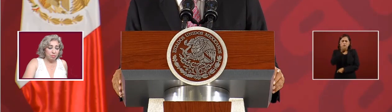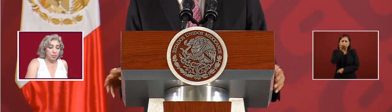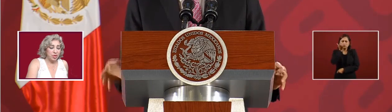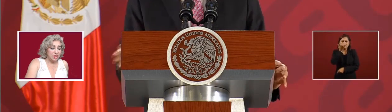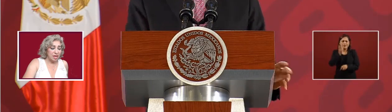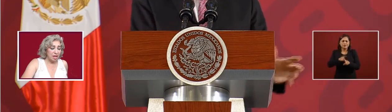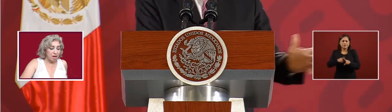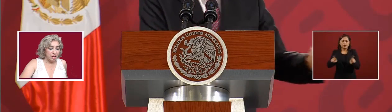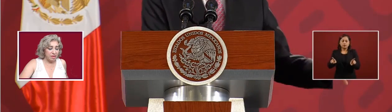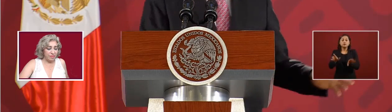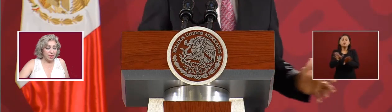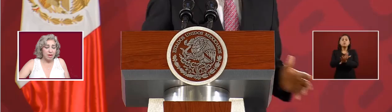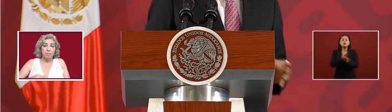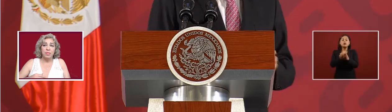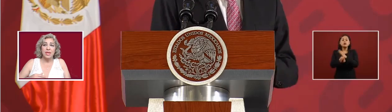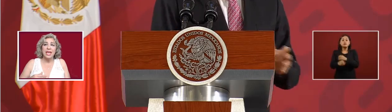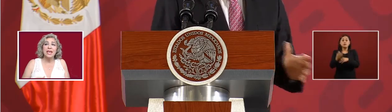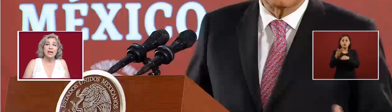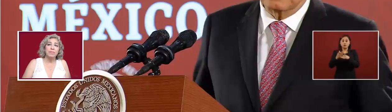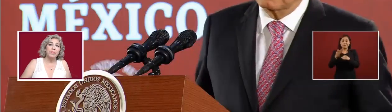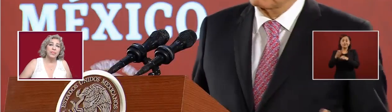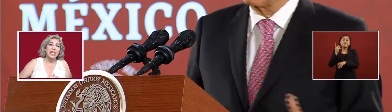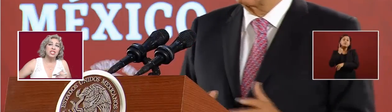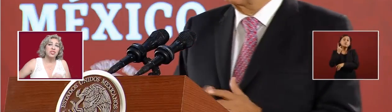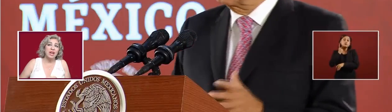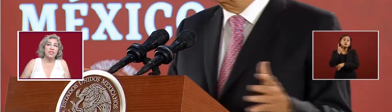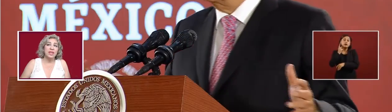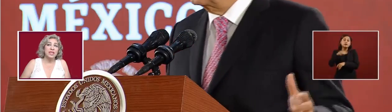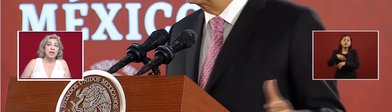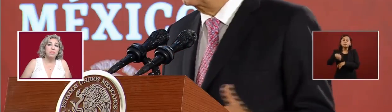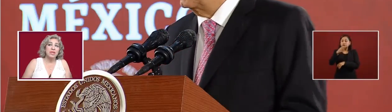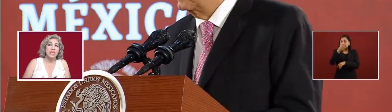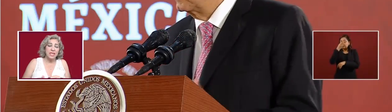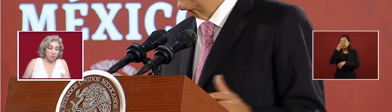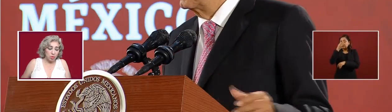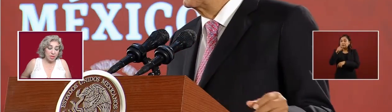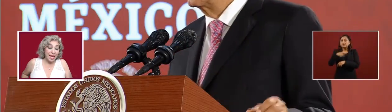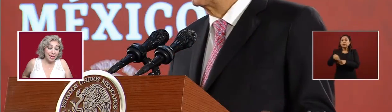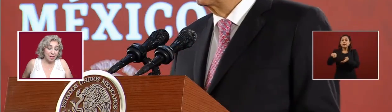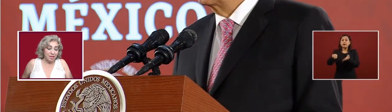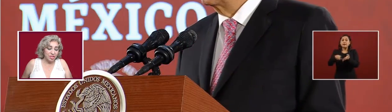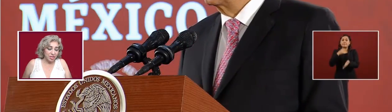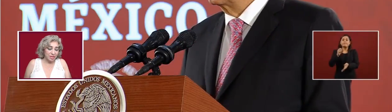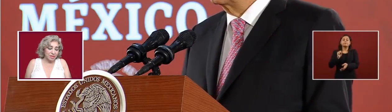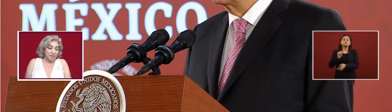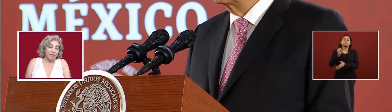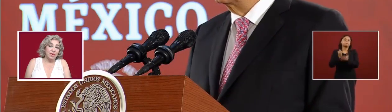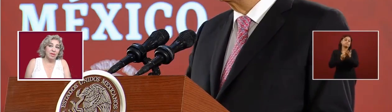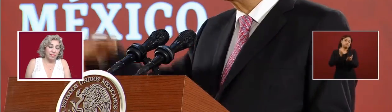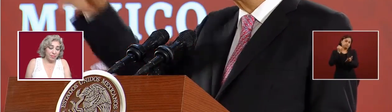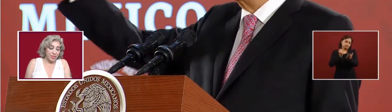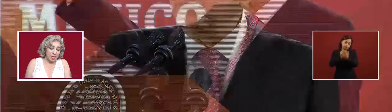putting the law, of, income. income. So, now, the deputies, with that logic,